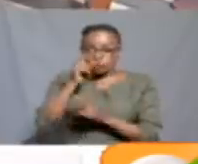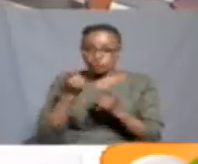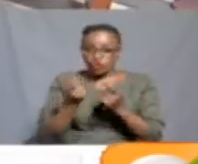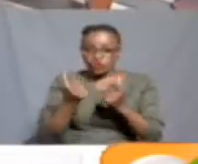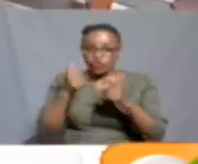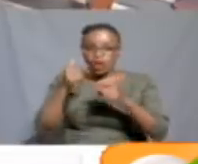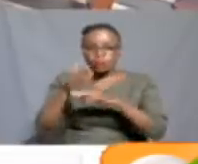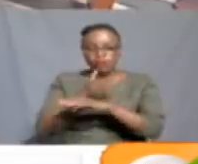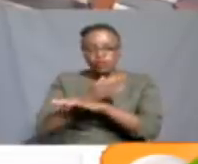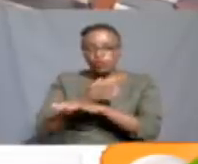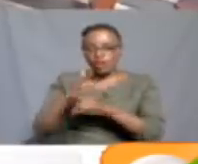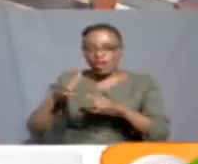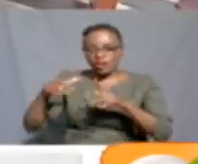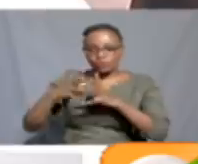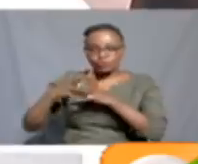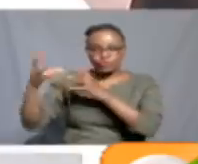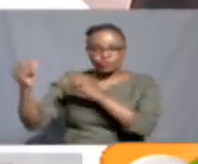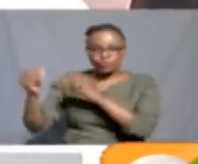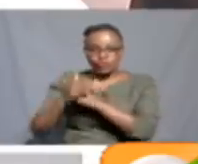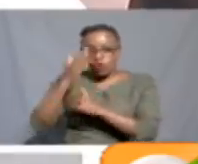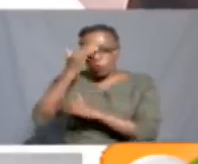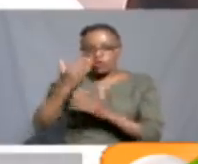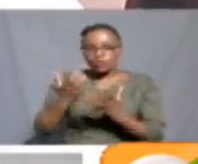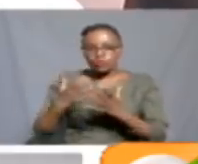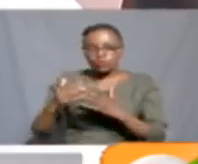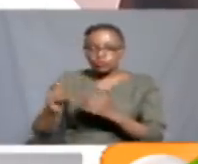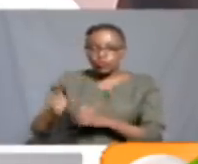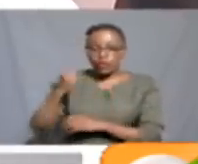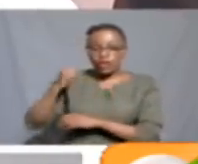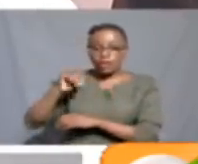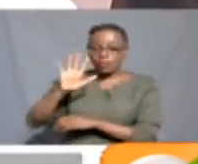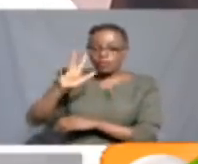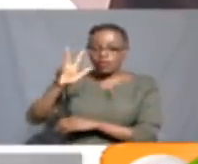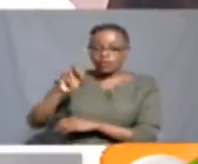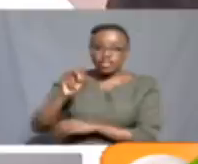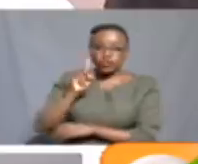we let you go. Yeah. Because you need to wake up at 5:30.